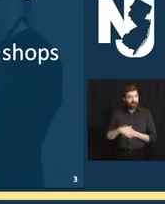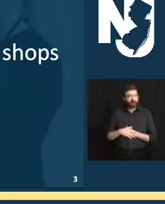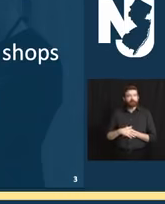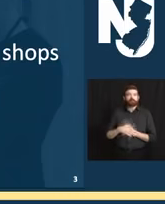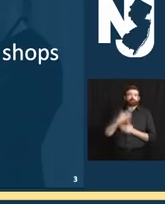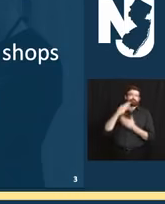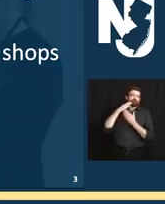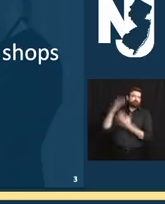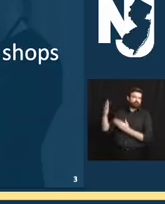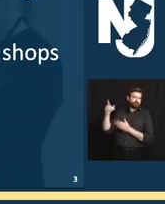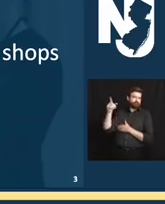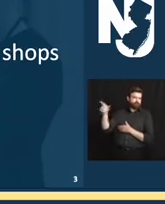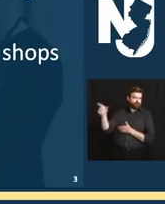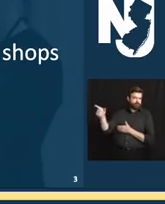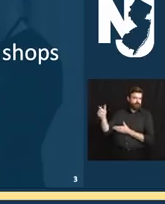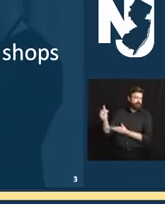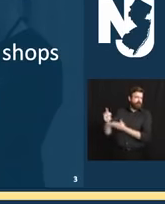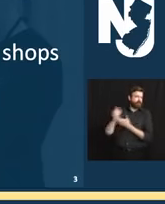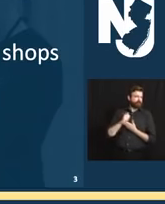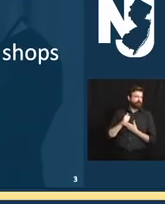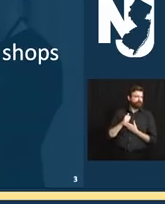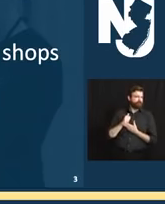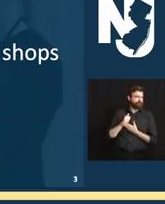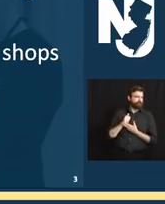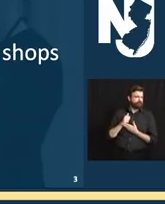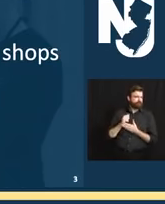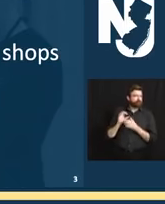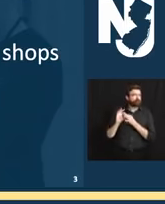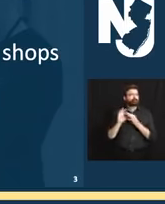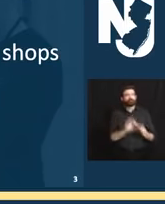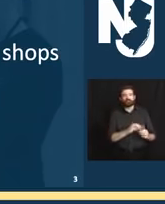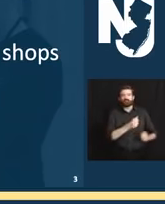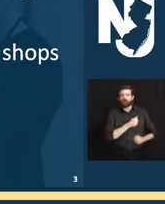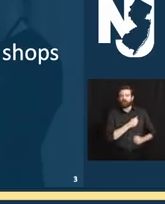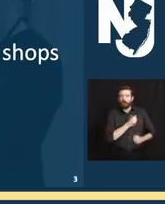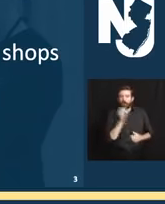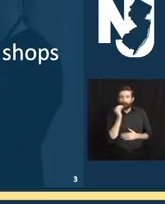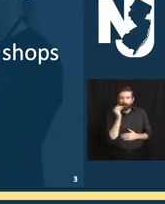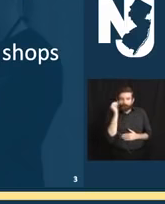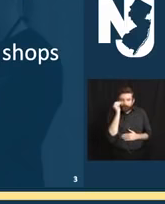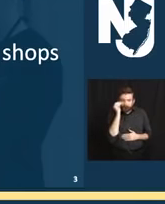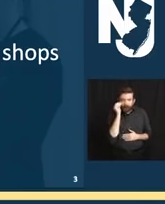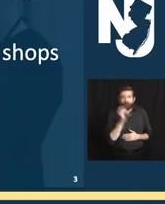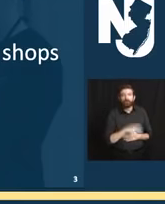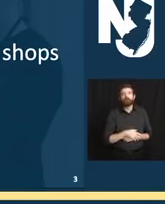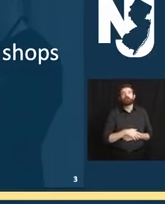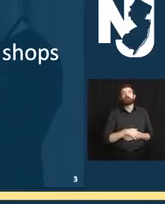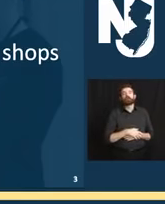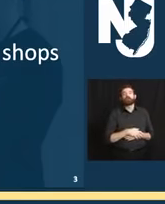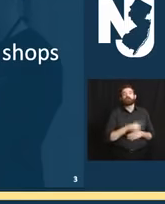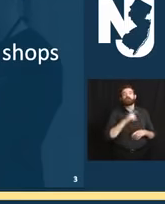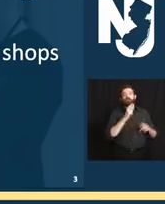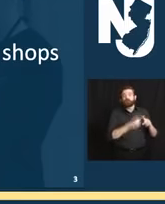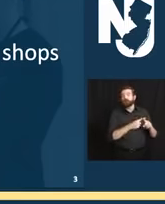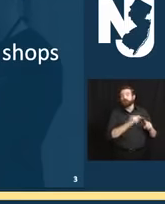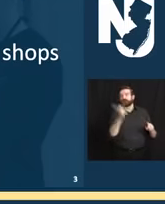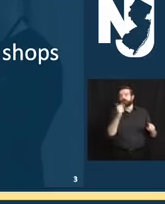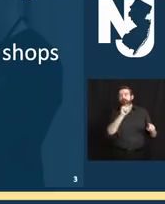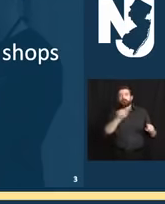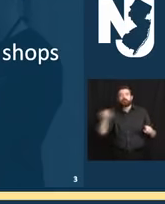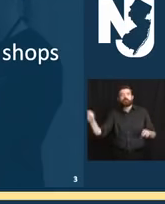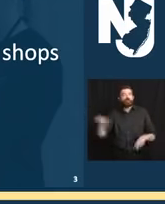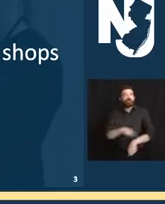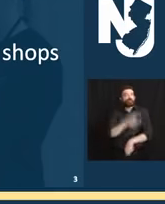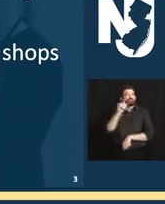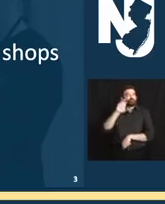teams that they put into our non-veterans long-term care facilities. and I thanked him for that. And he wanted to make sure